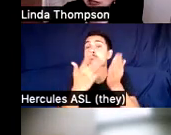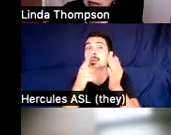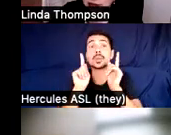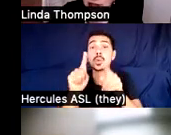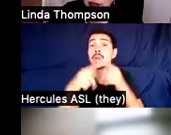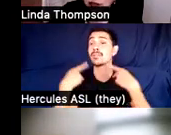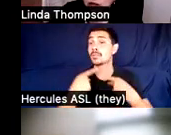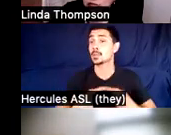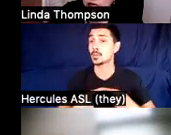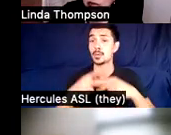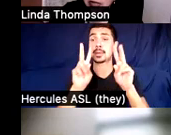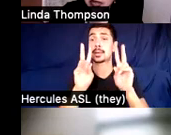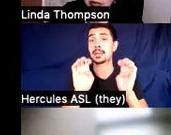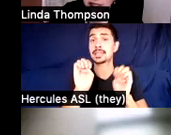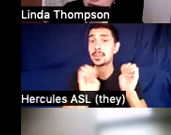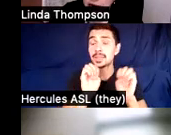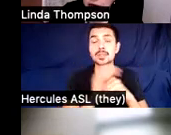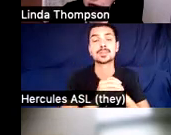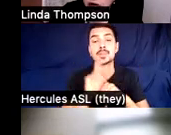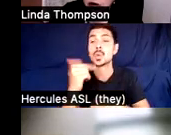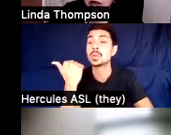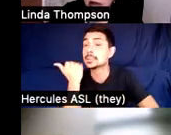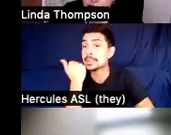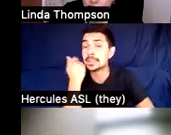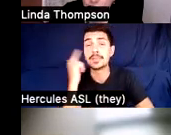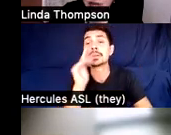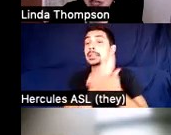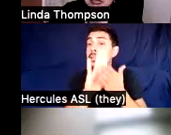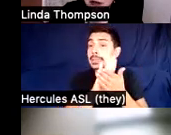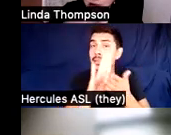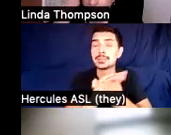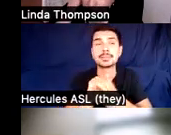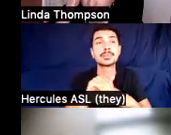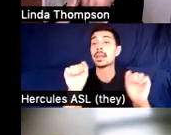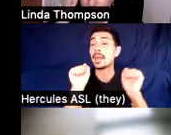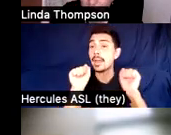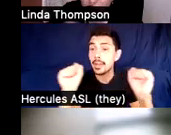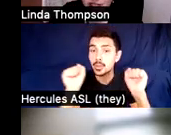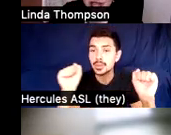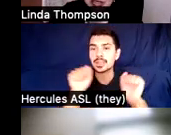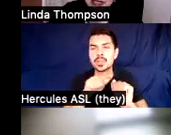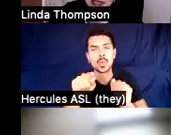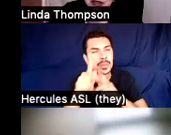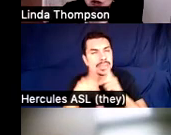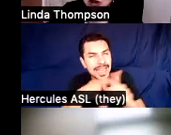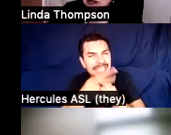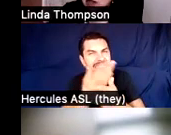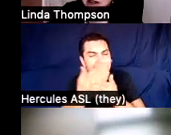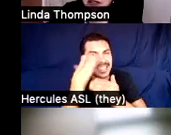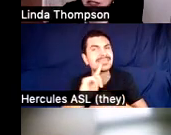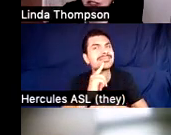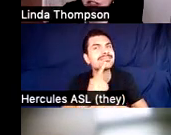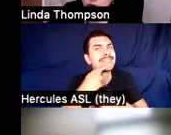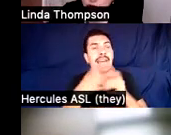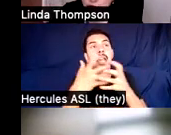to the dentist for cleaning and exam, exercising, those types of things. But a lot